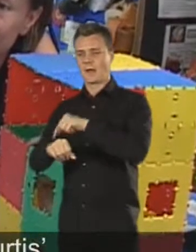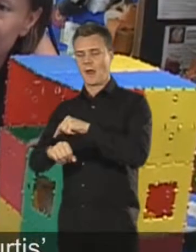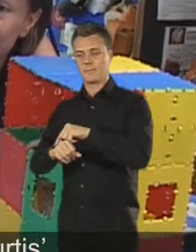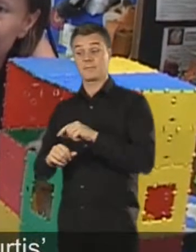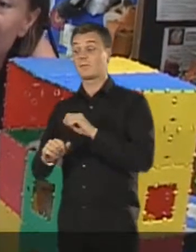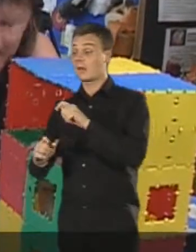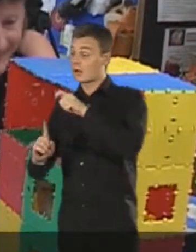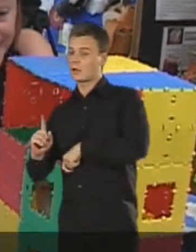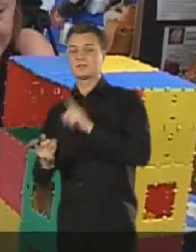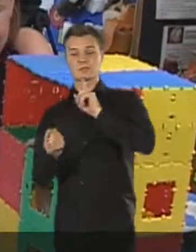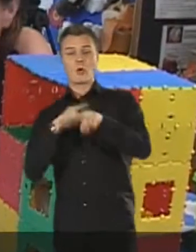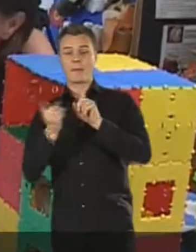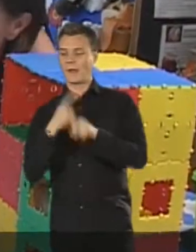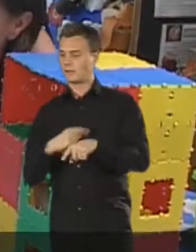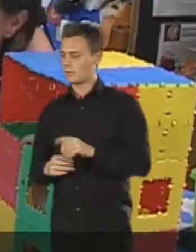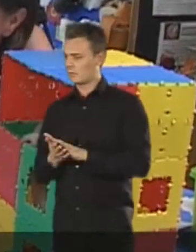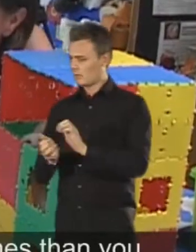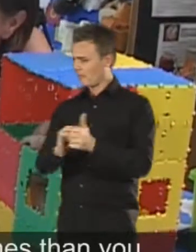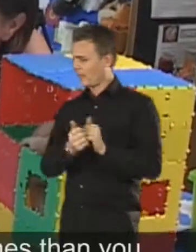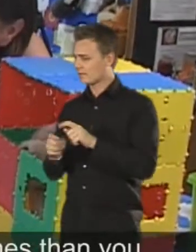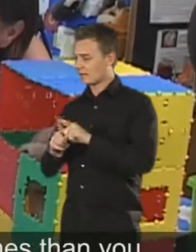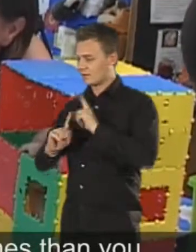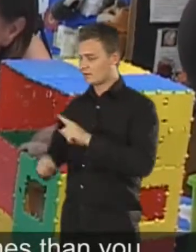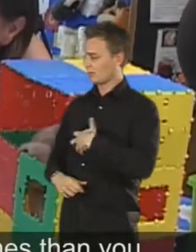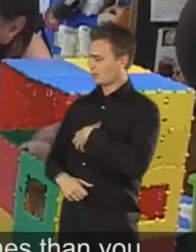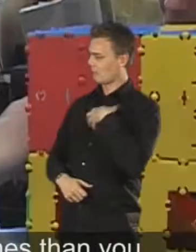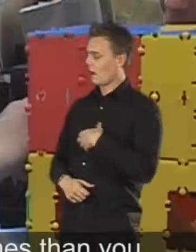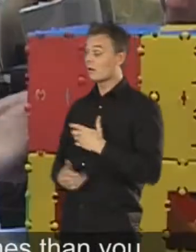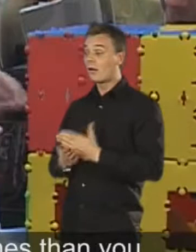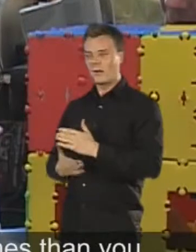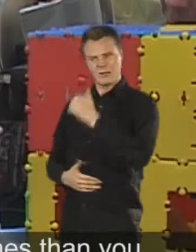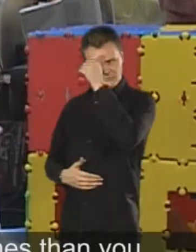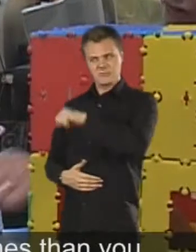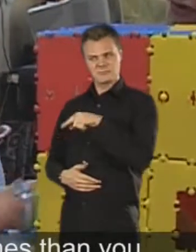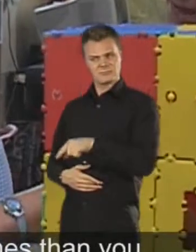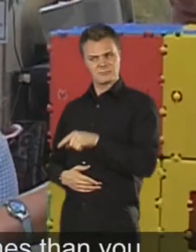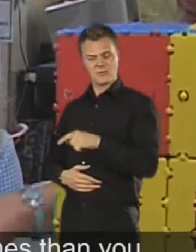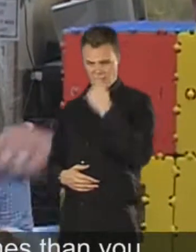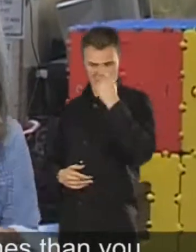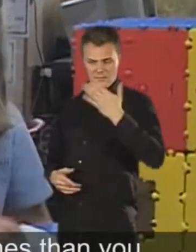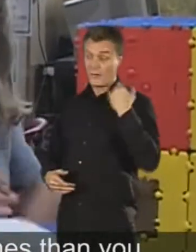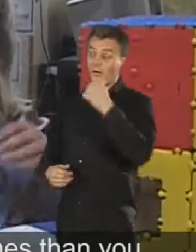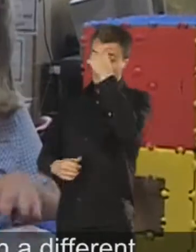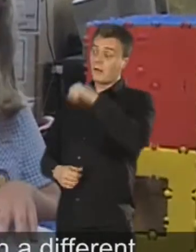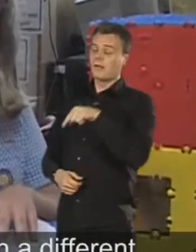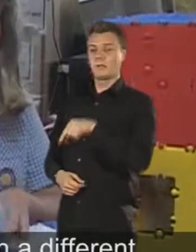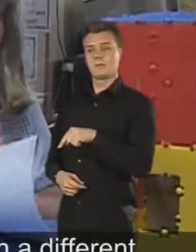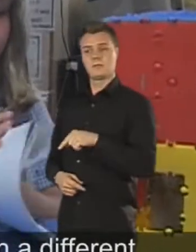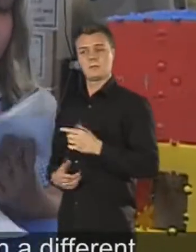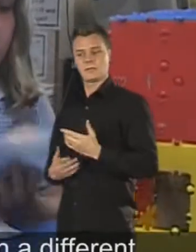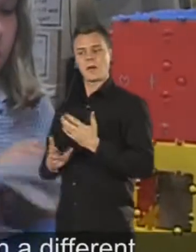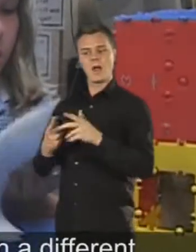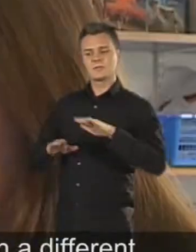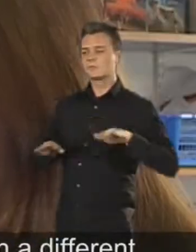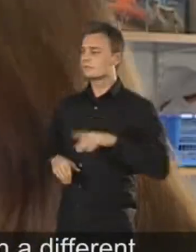surprised both his peers and his teachers. They're much more astute sometimes that you give him credit for, and so that's been a lesson for us. The other children have seen